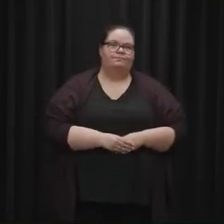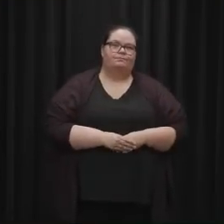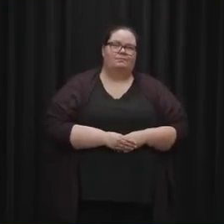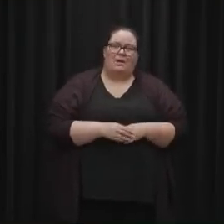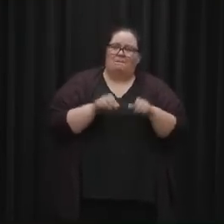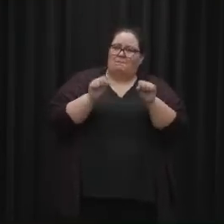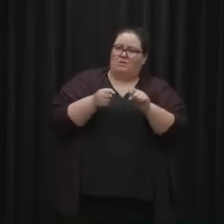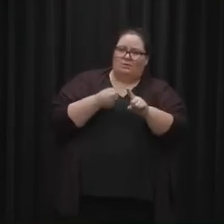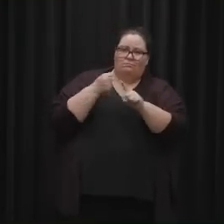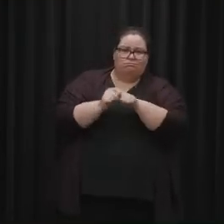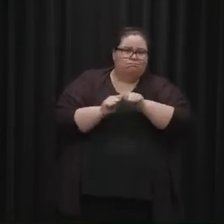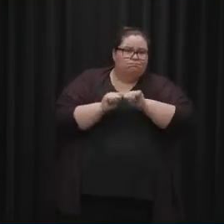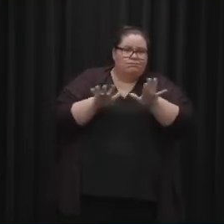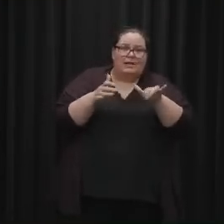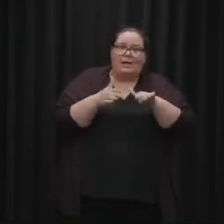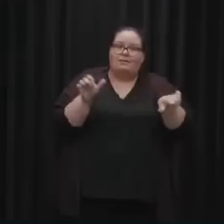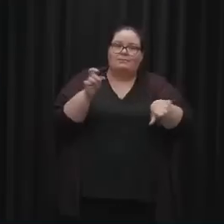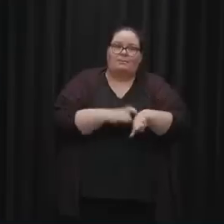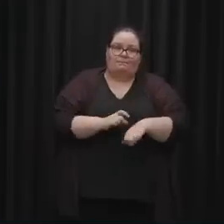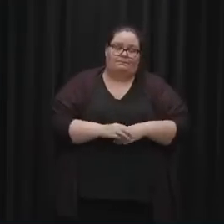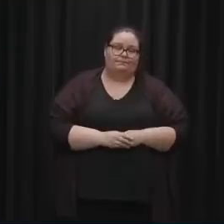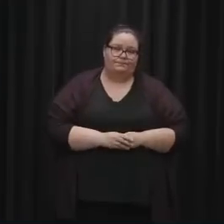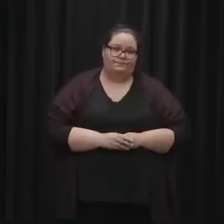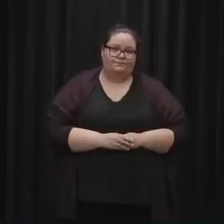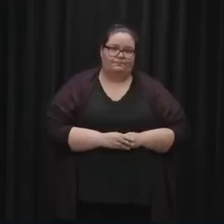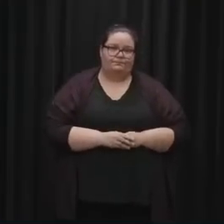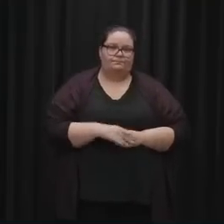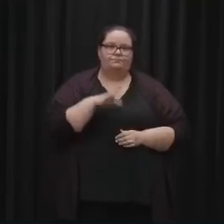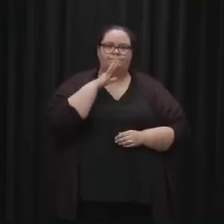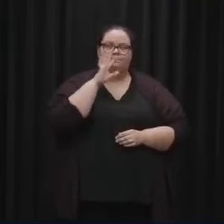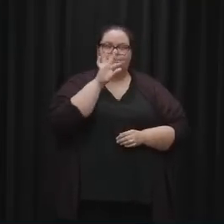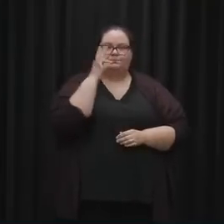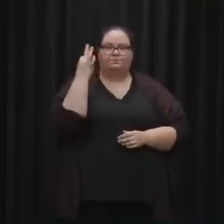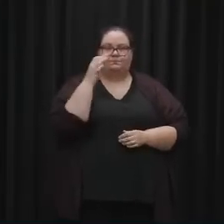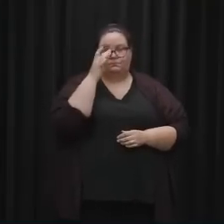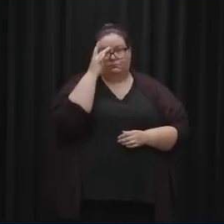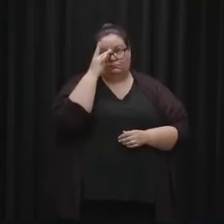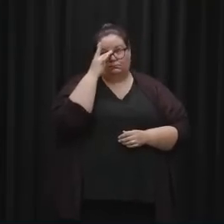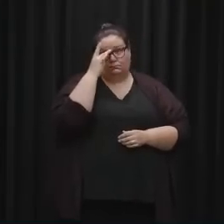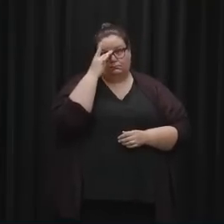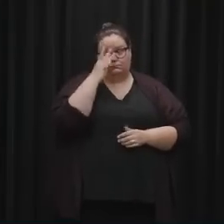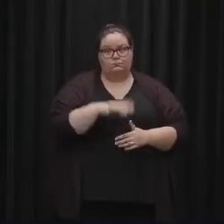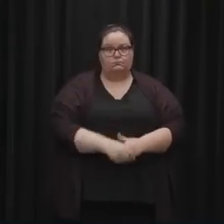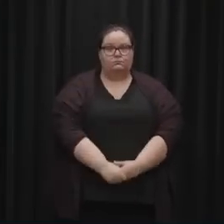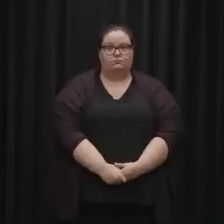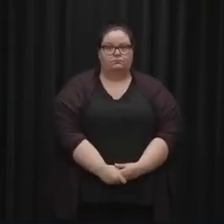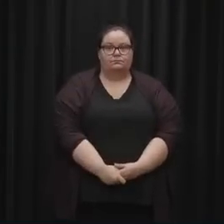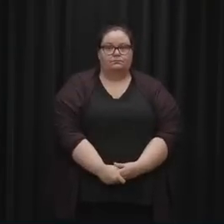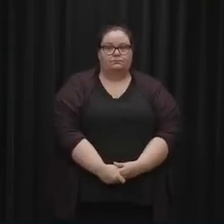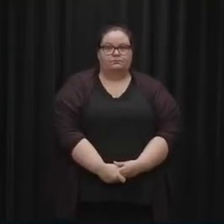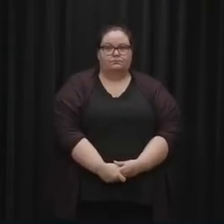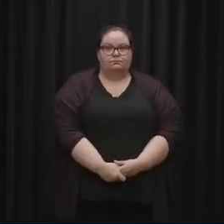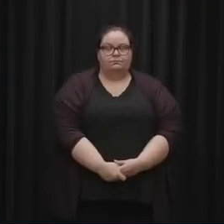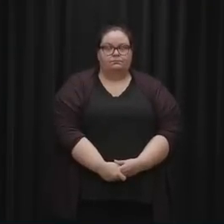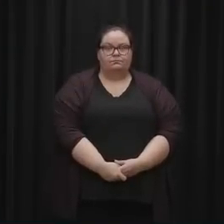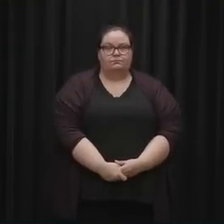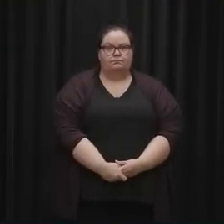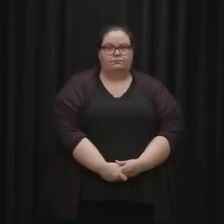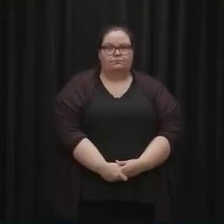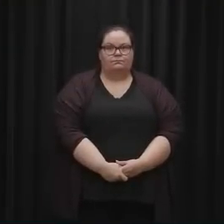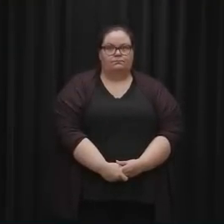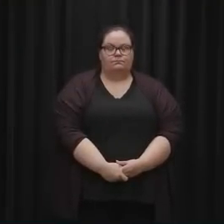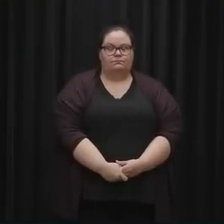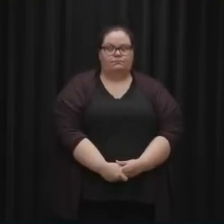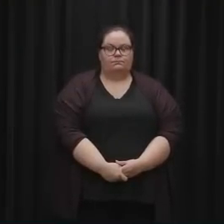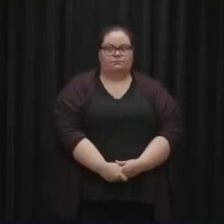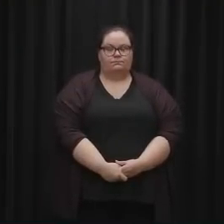la pandémie, j'ai souvent Conclusion. Since the beginning of the pandemic, I've often said that all the people of New Brunswick have a role to play to